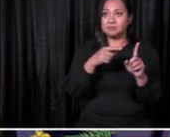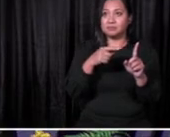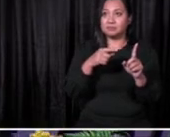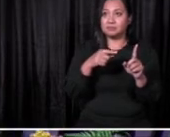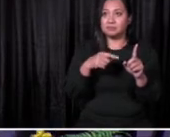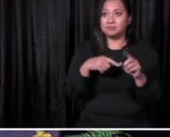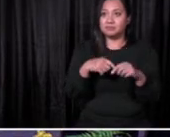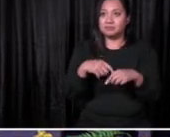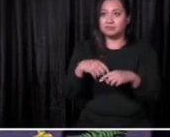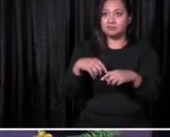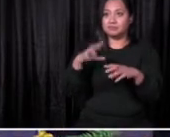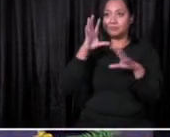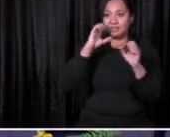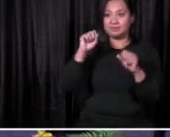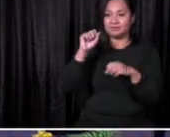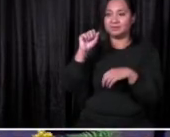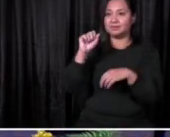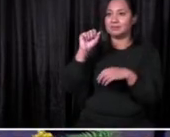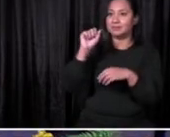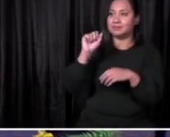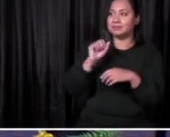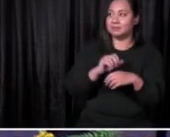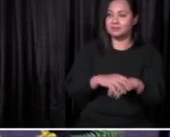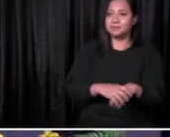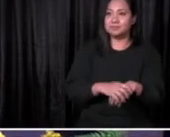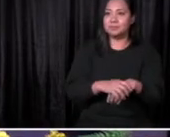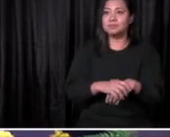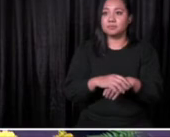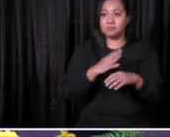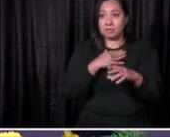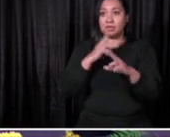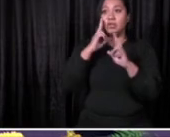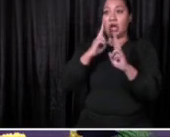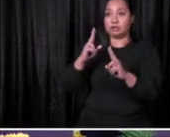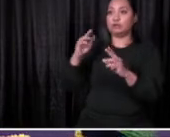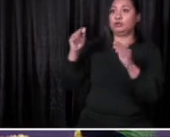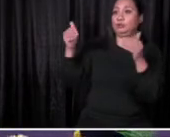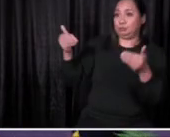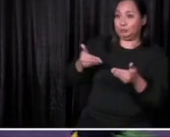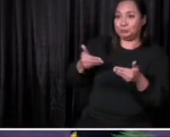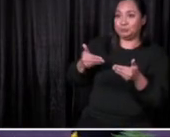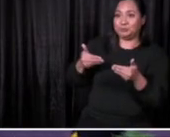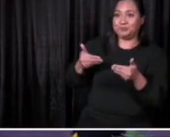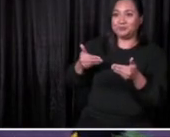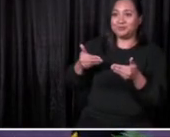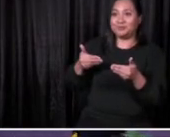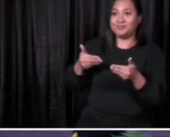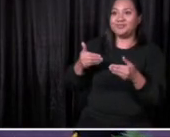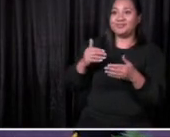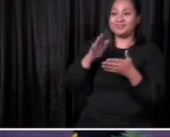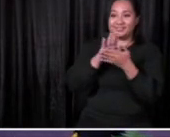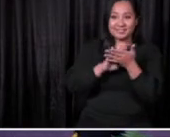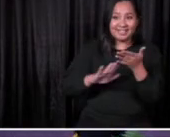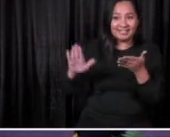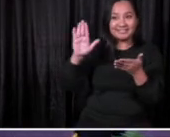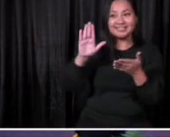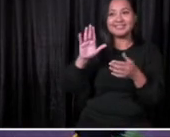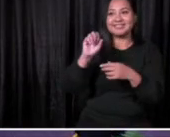It is my honor to introduce the College of Social Sciences